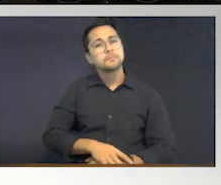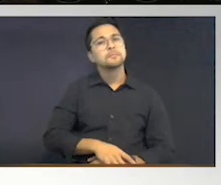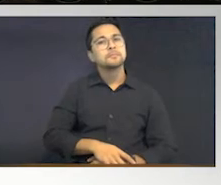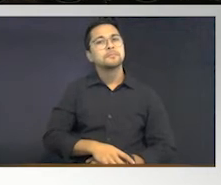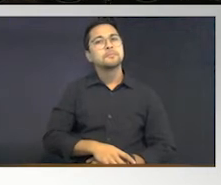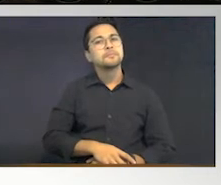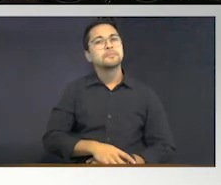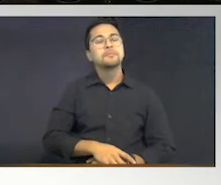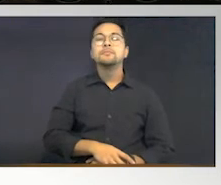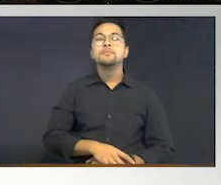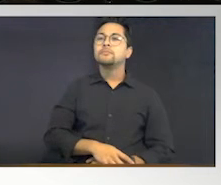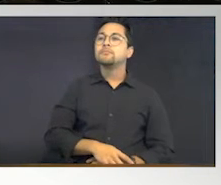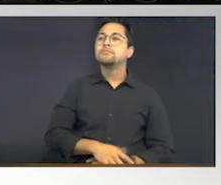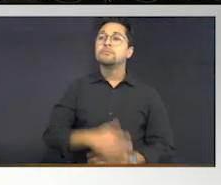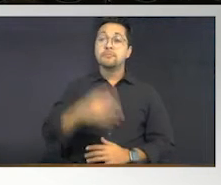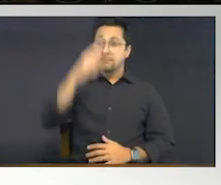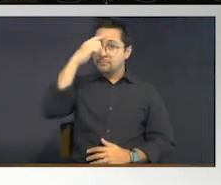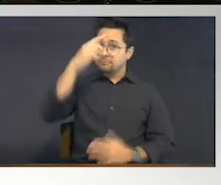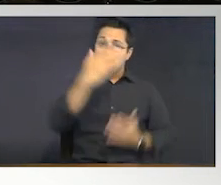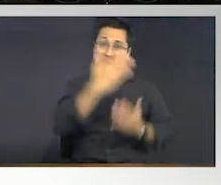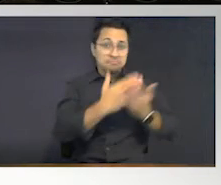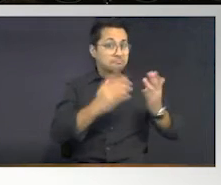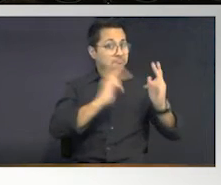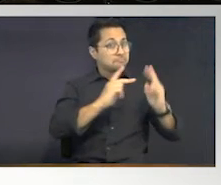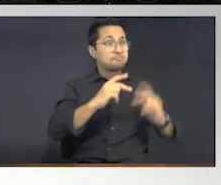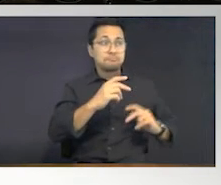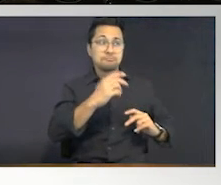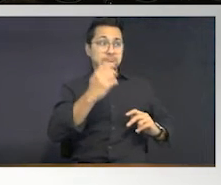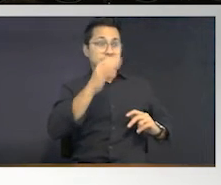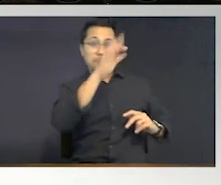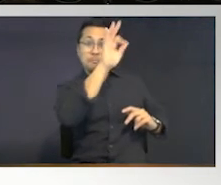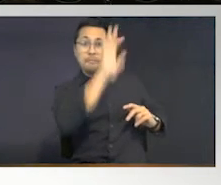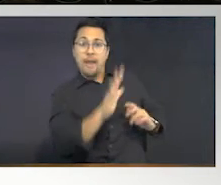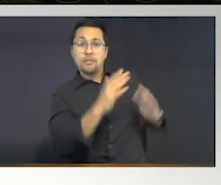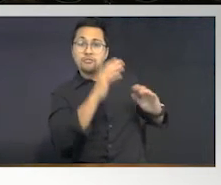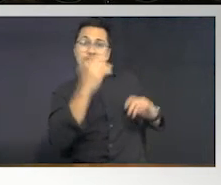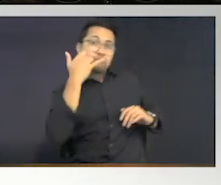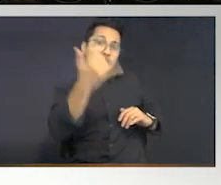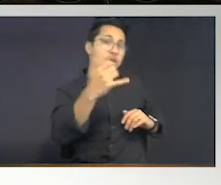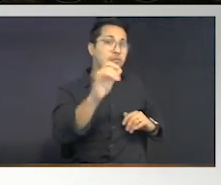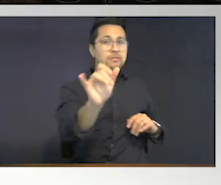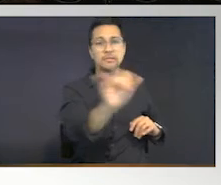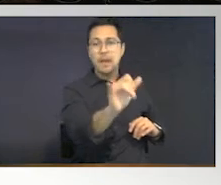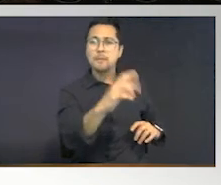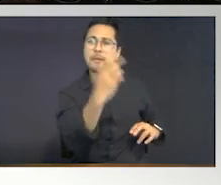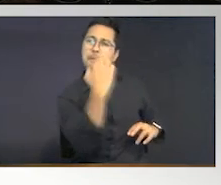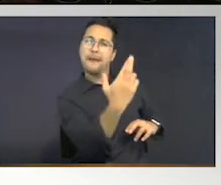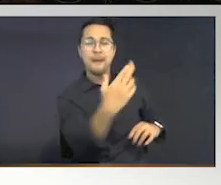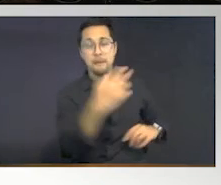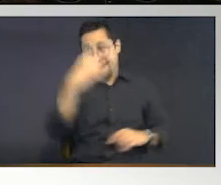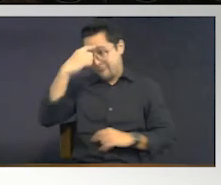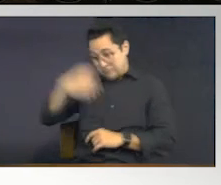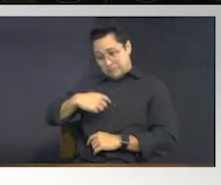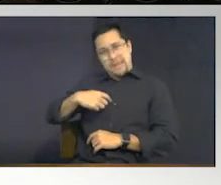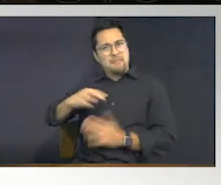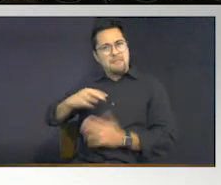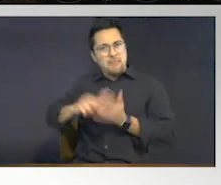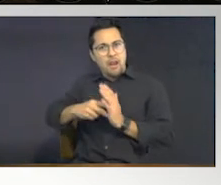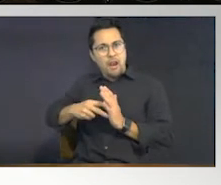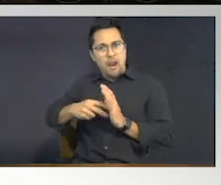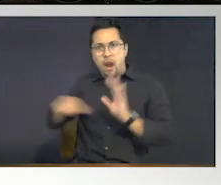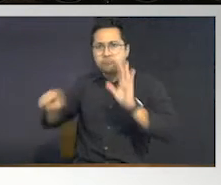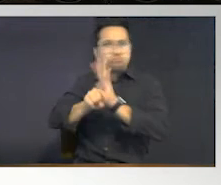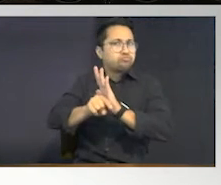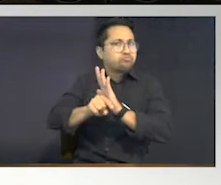And for some people, calling a pastor might have been like calling a best friend, but for me, that meant something different.